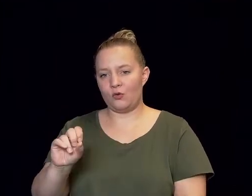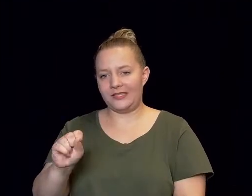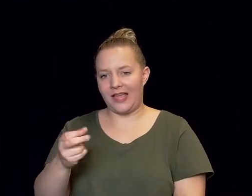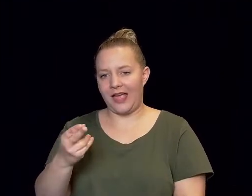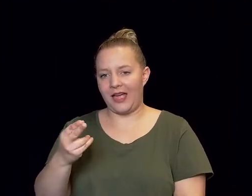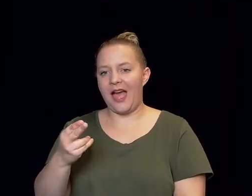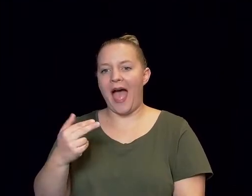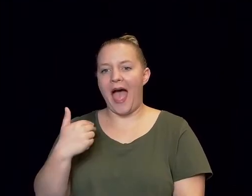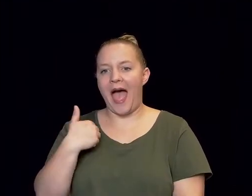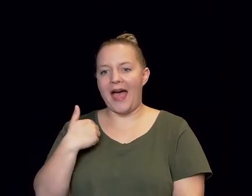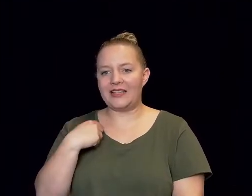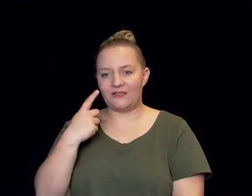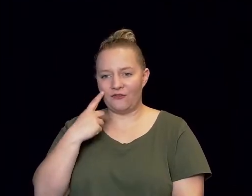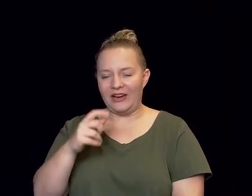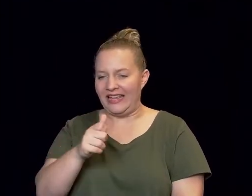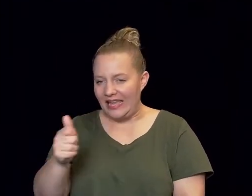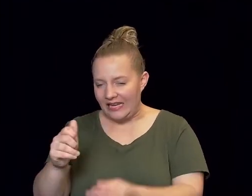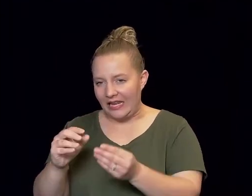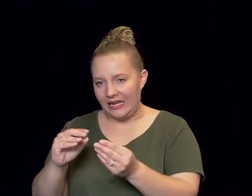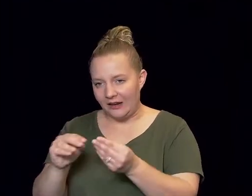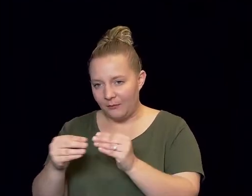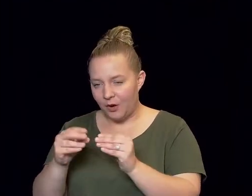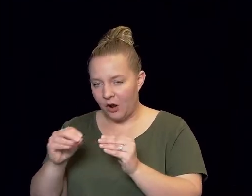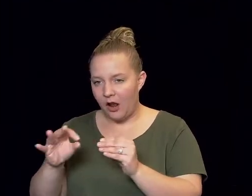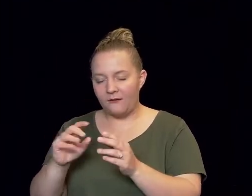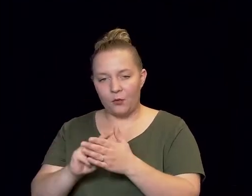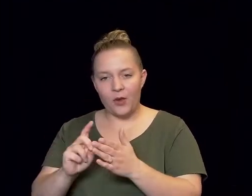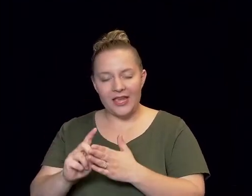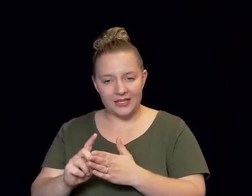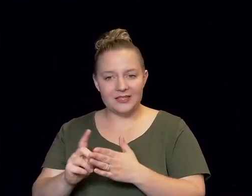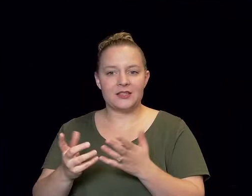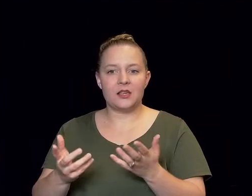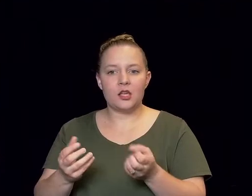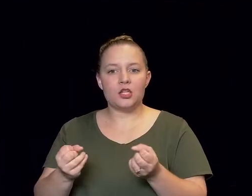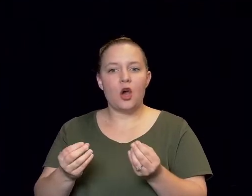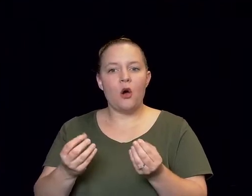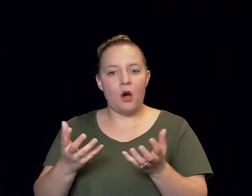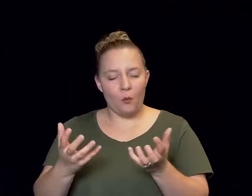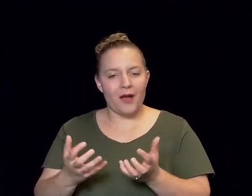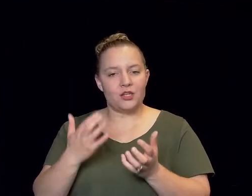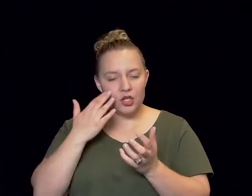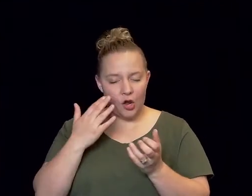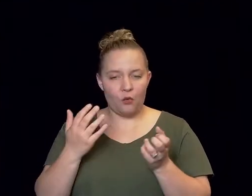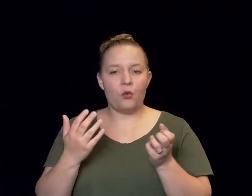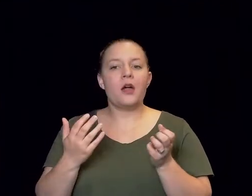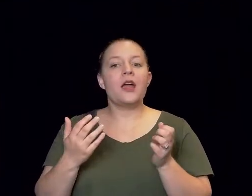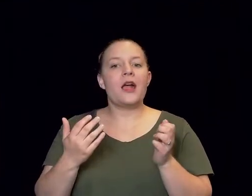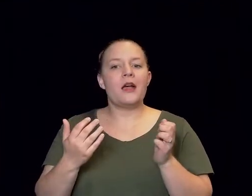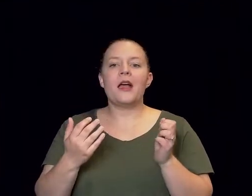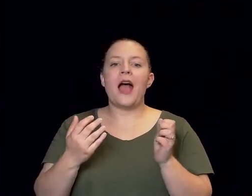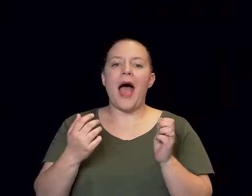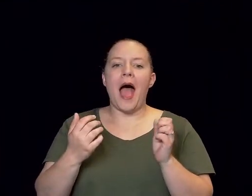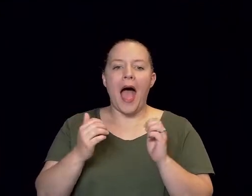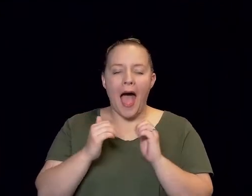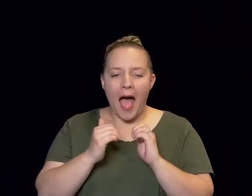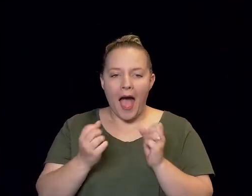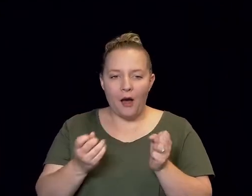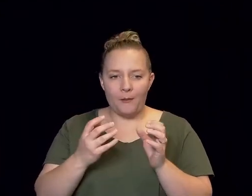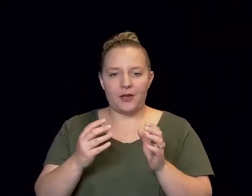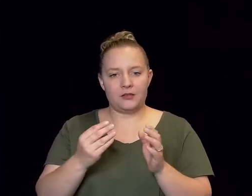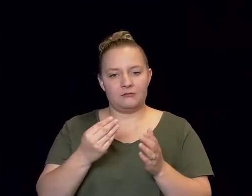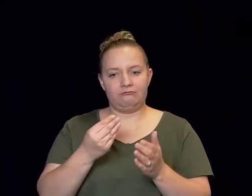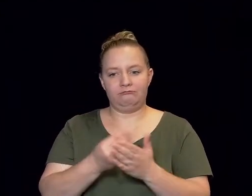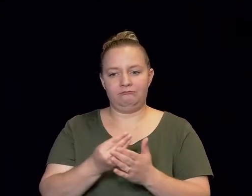an expression so that I can plug in any number of weeks in order to figure out my final amount of money that Josiah